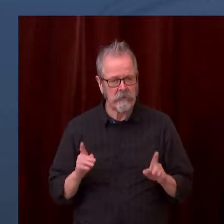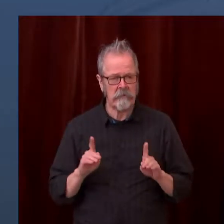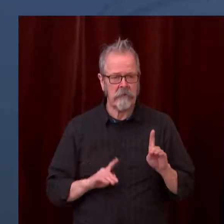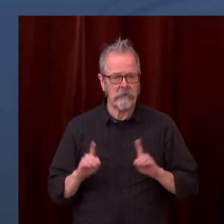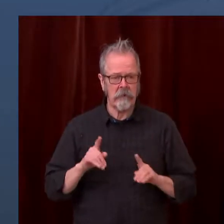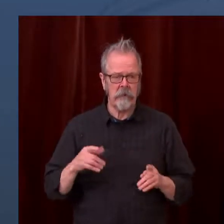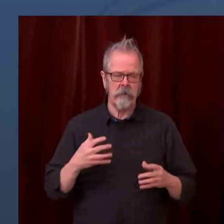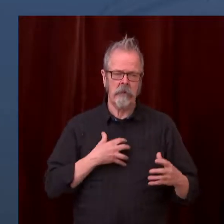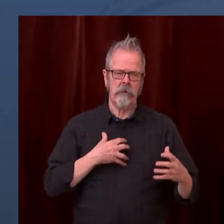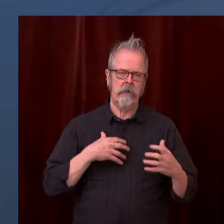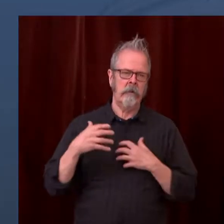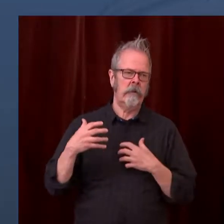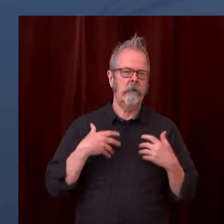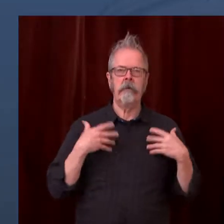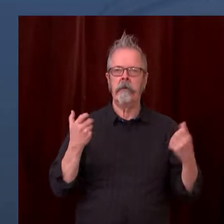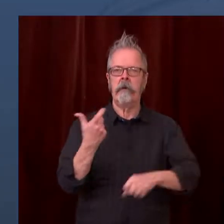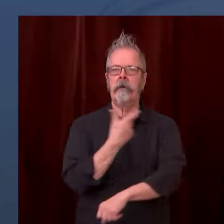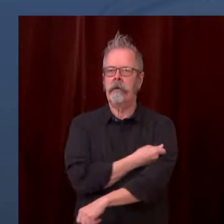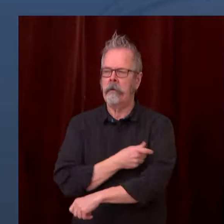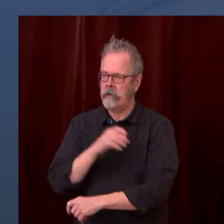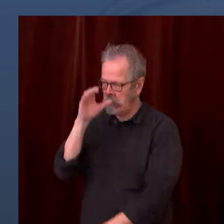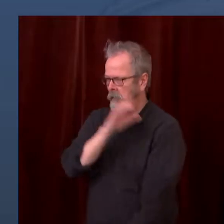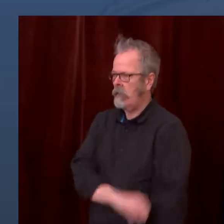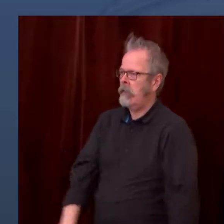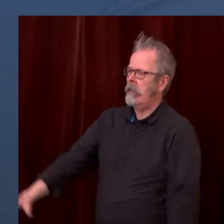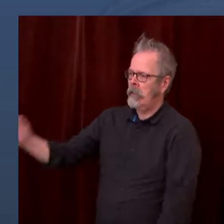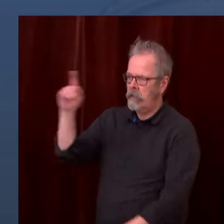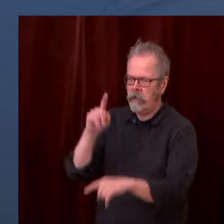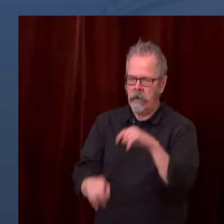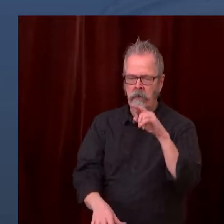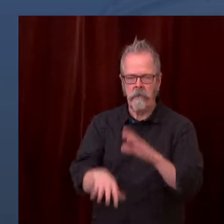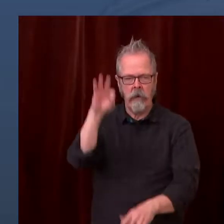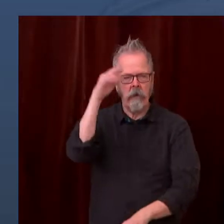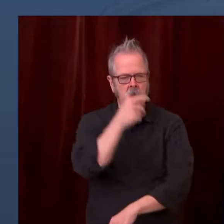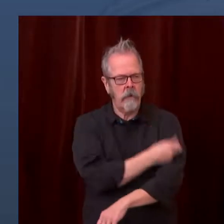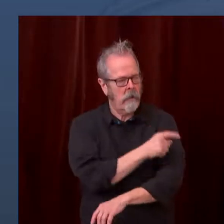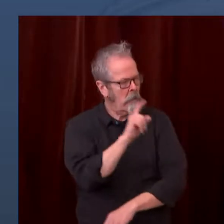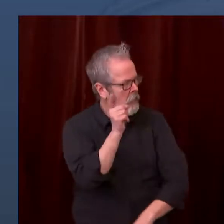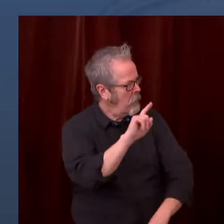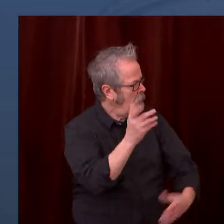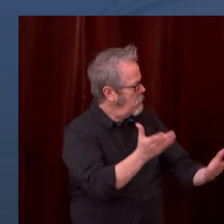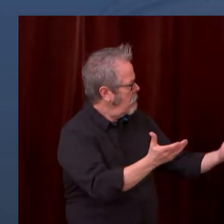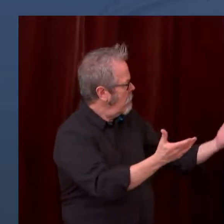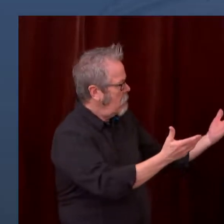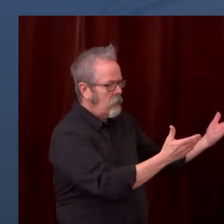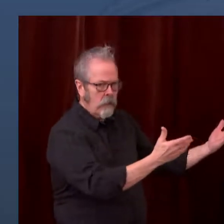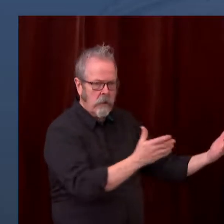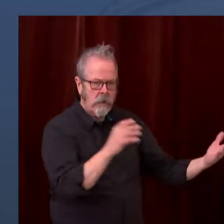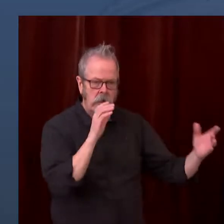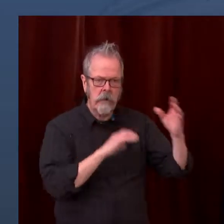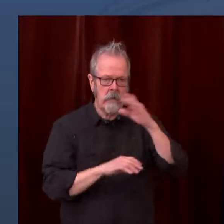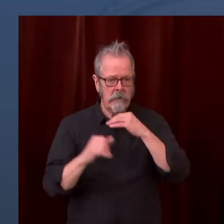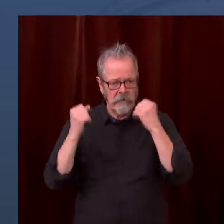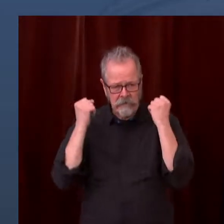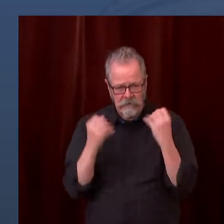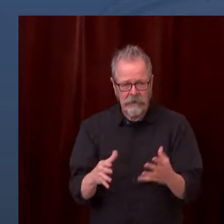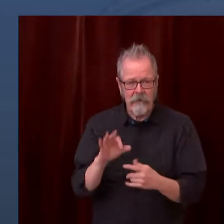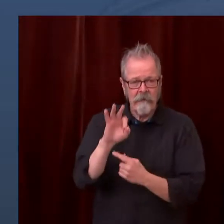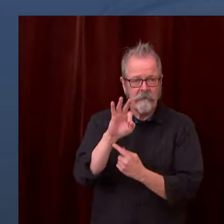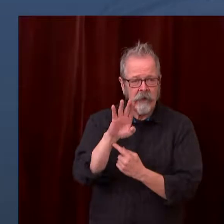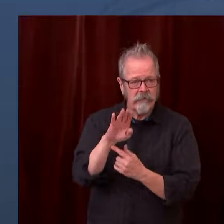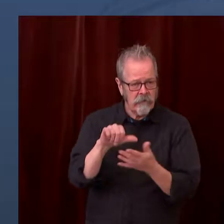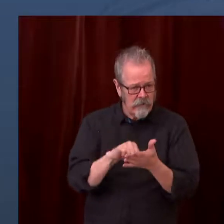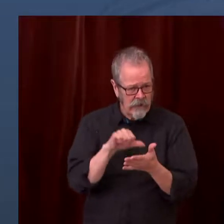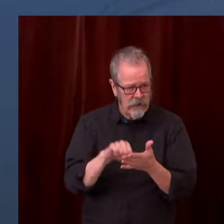seeing Facebook pages pop up that are now helping people to get the vaccine in their